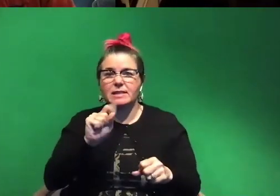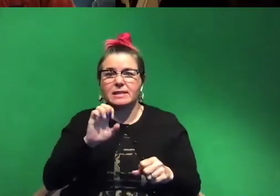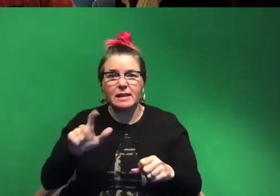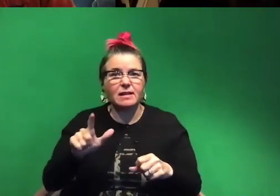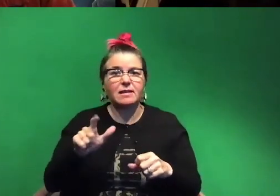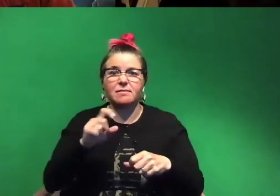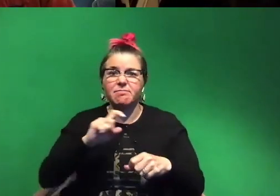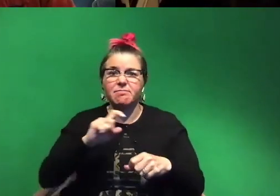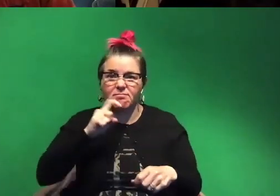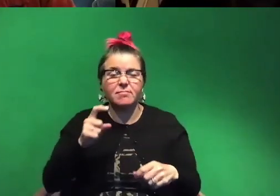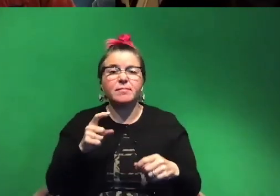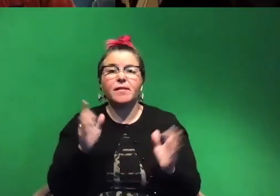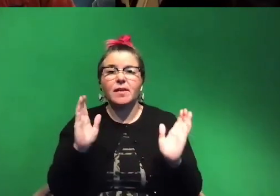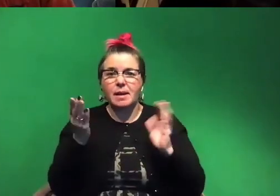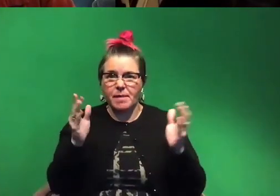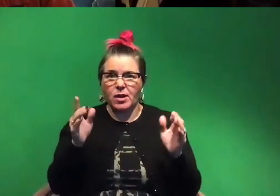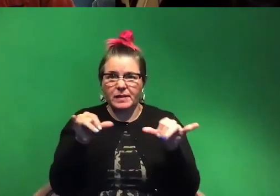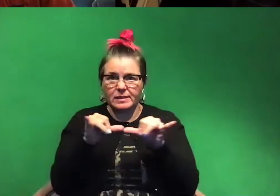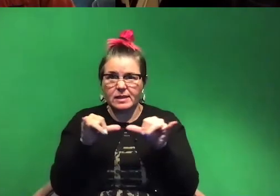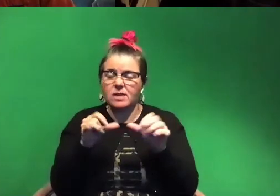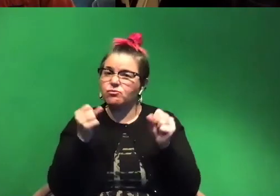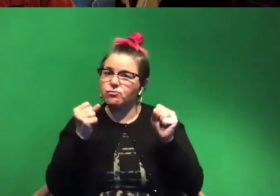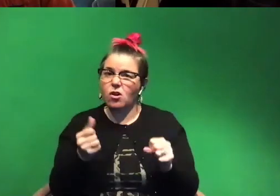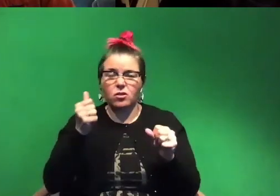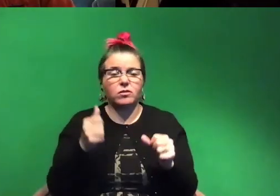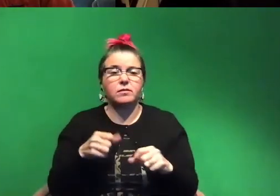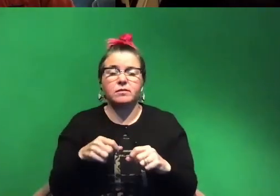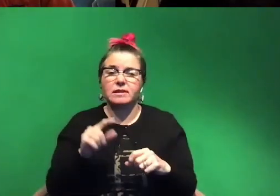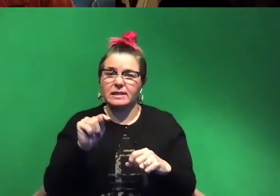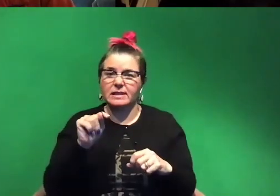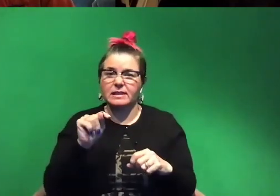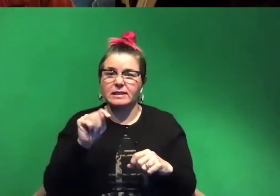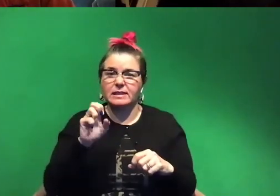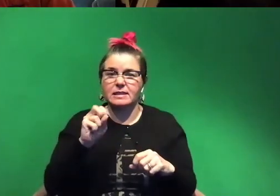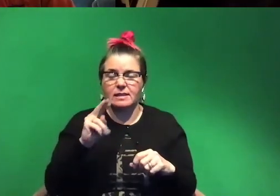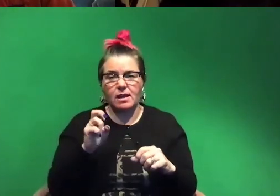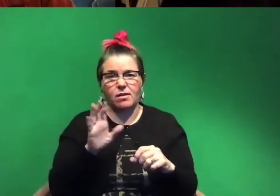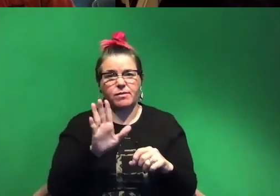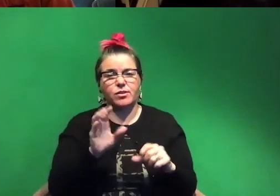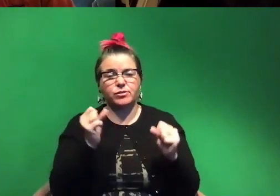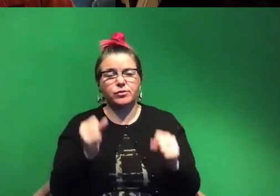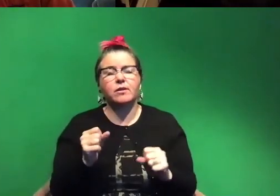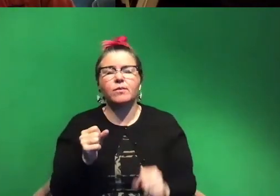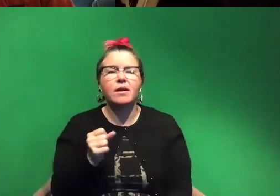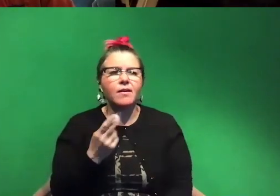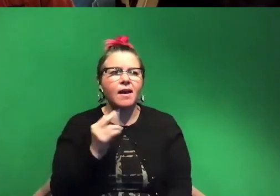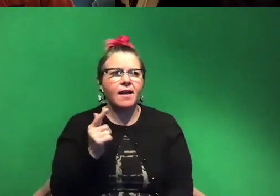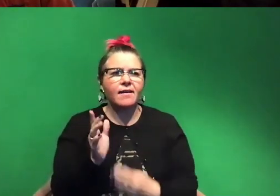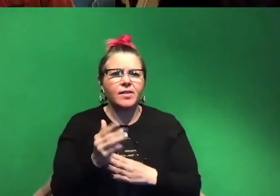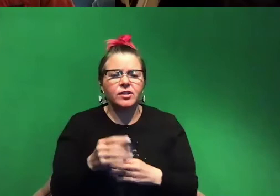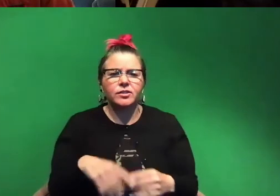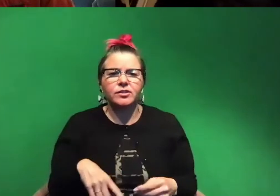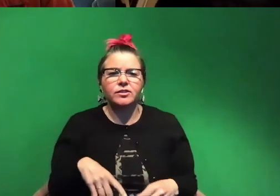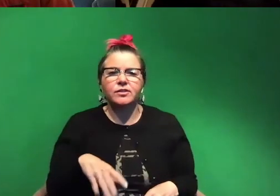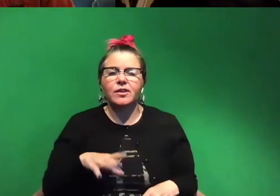comparable dimensions, they would be stronger than steel, tensile strength. Wow. Man, hagfish. Shouldn't ever